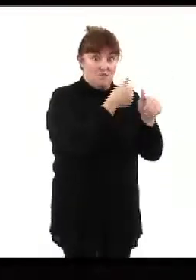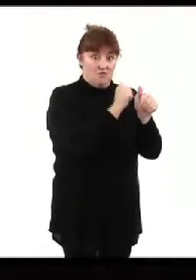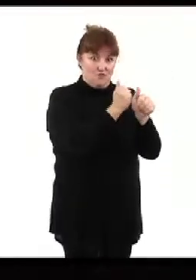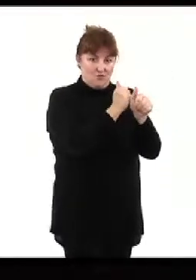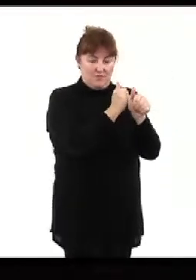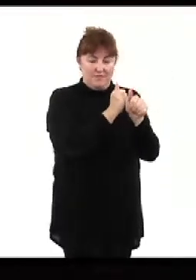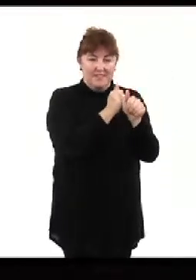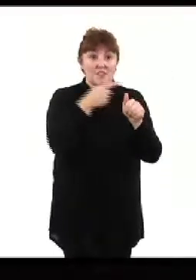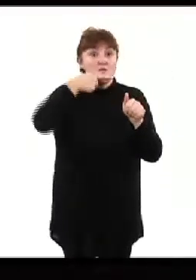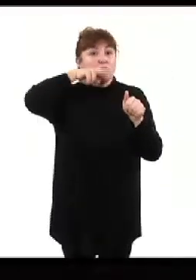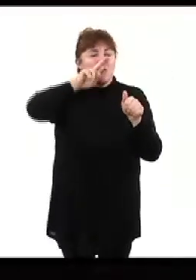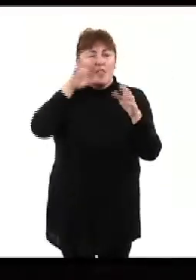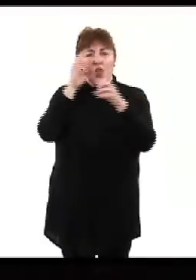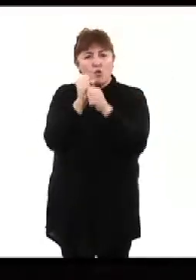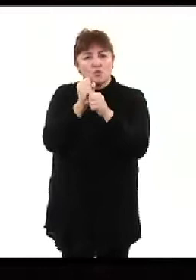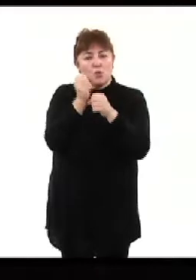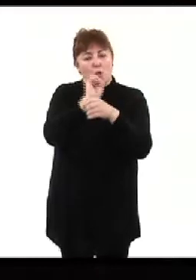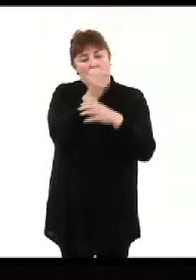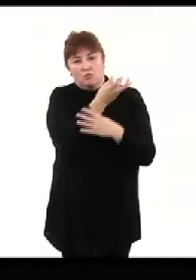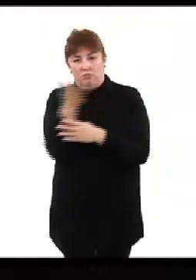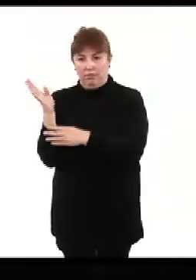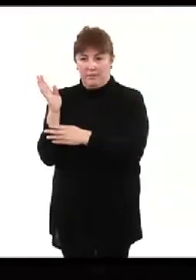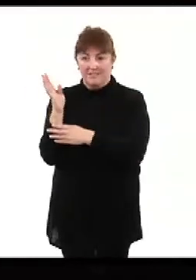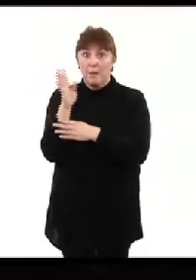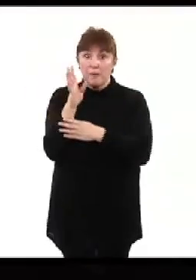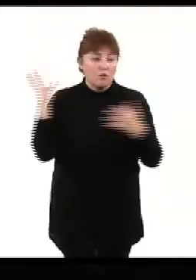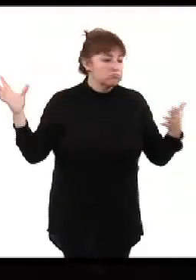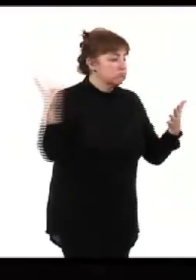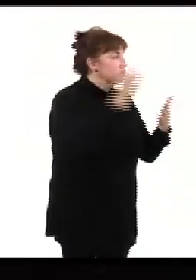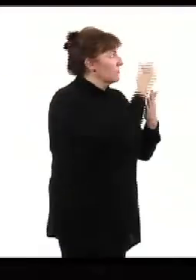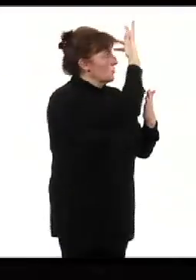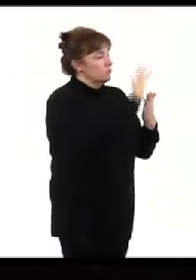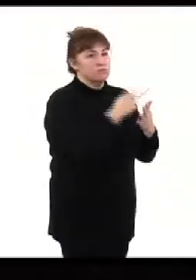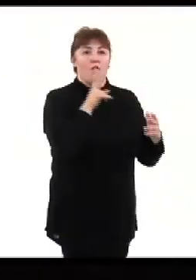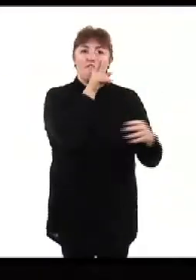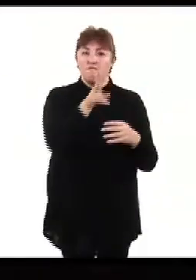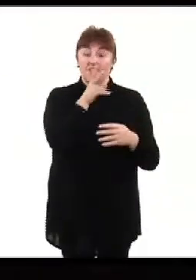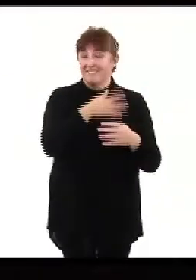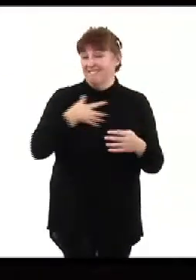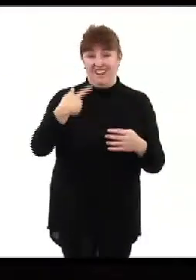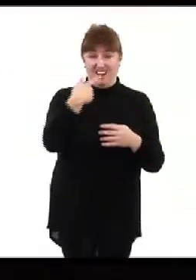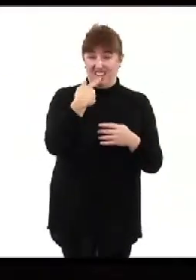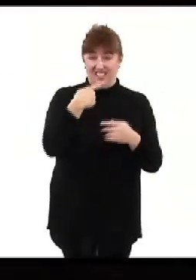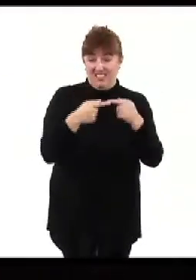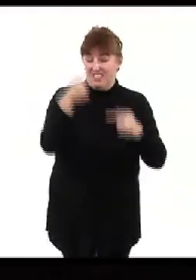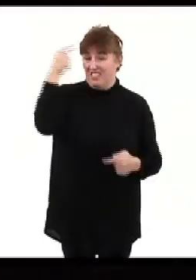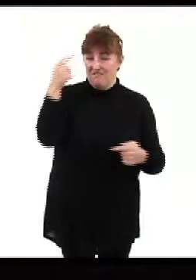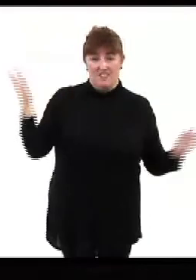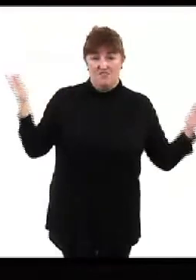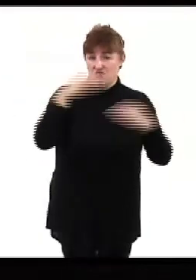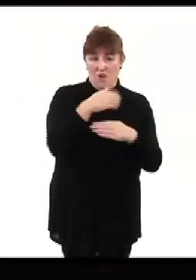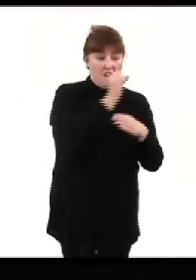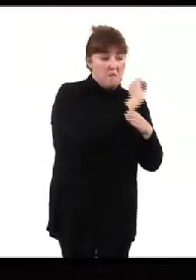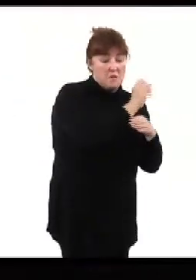green, meaning that there's no difference between the two. We don't see increased activation, for example, in parietal cortex for the handling